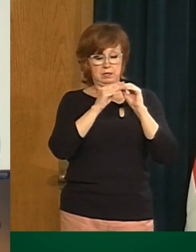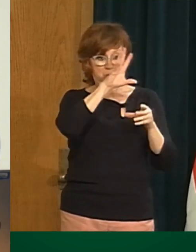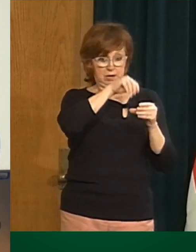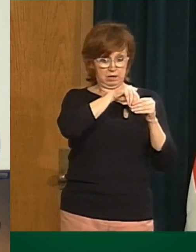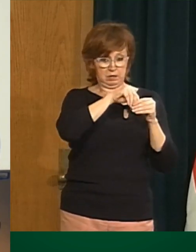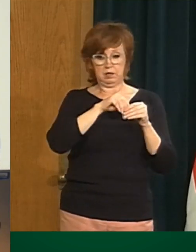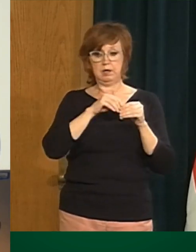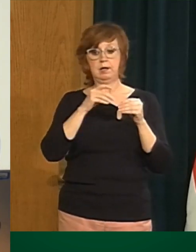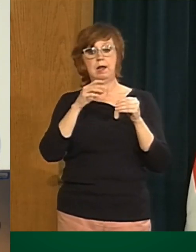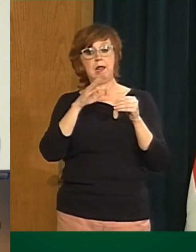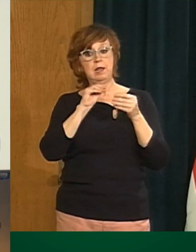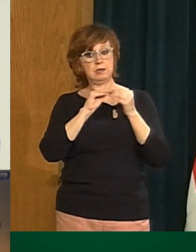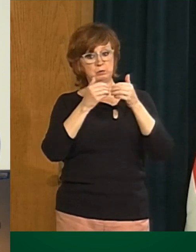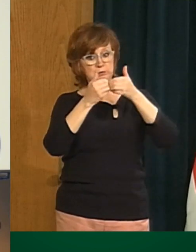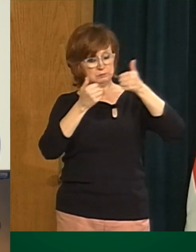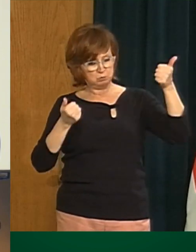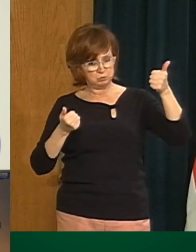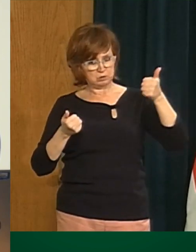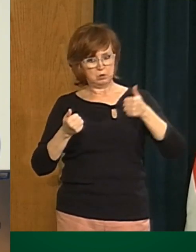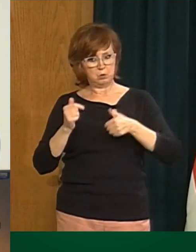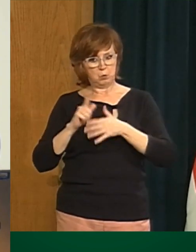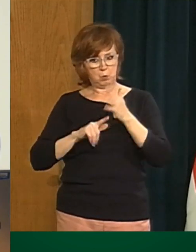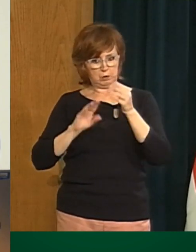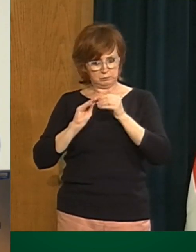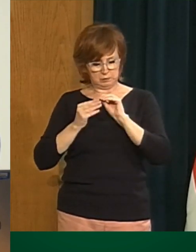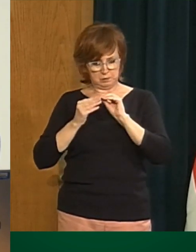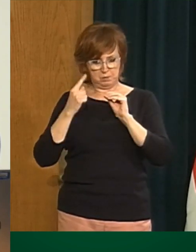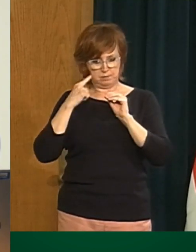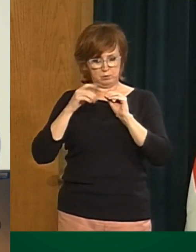said in the past, is that we